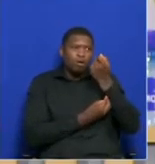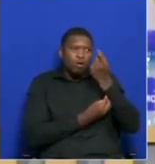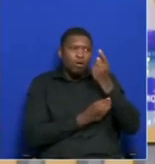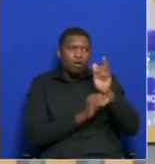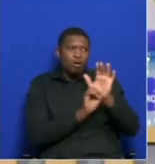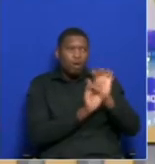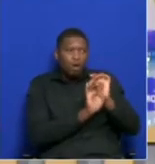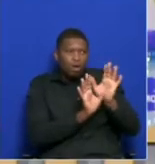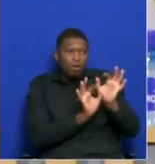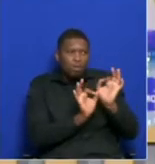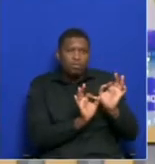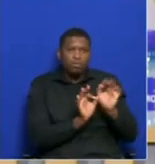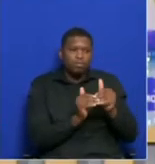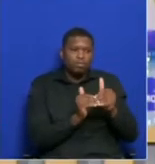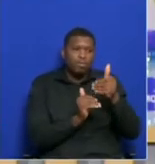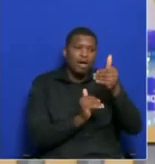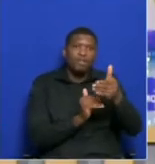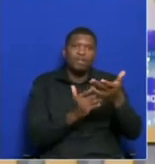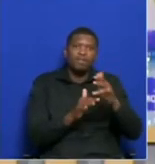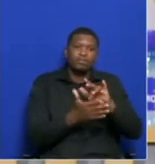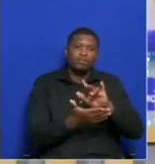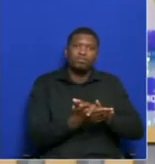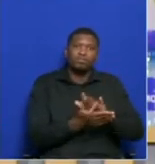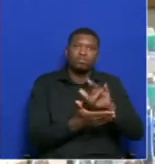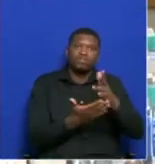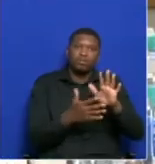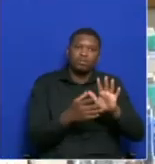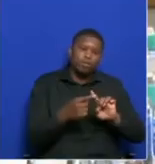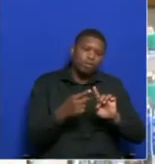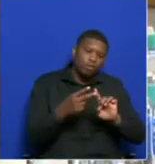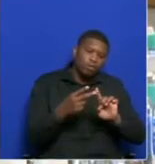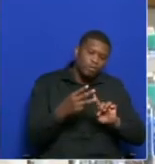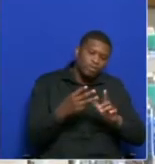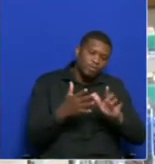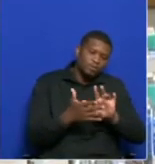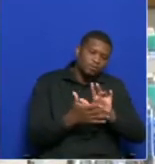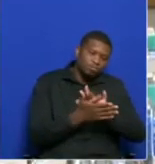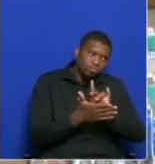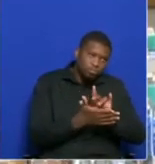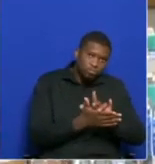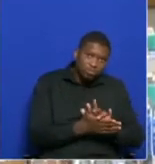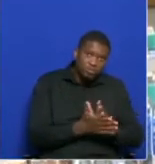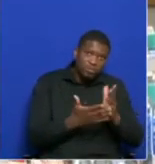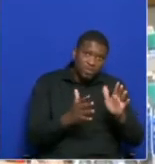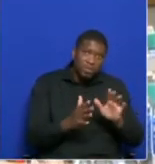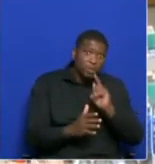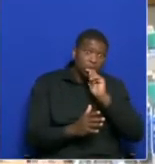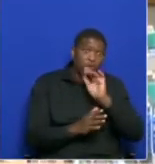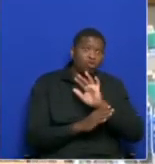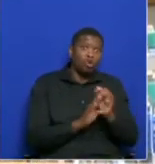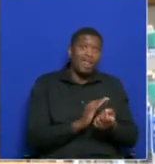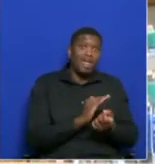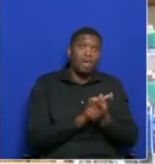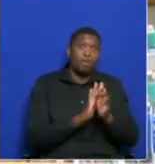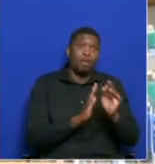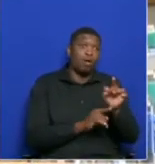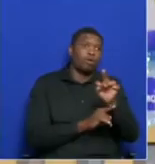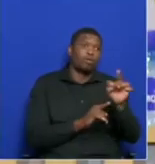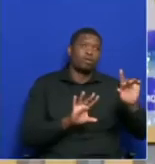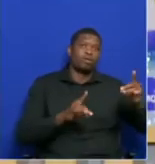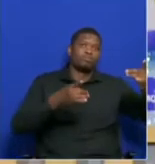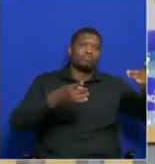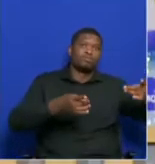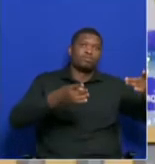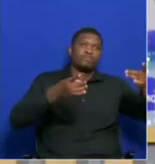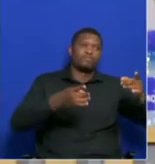After the approval, the said approval, even though it was not done via a resolution of council, right?